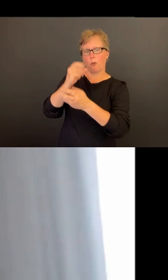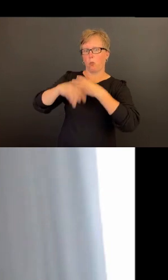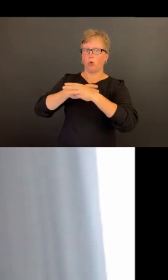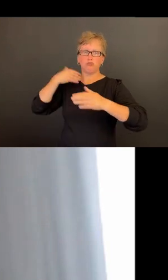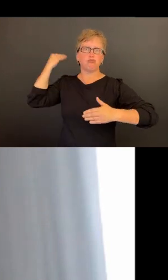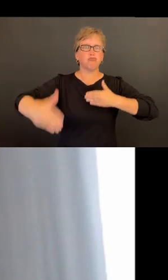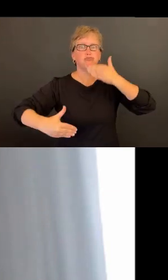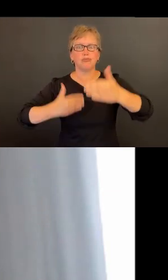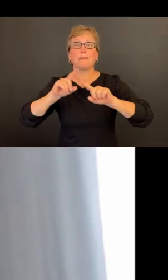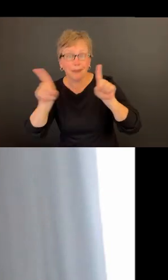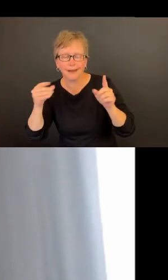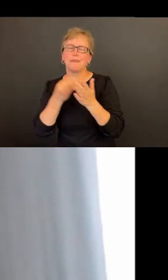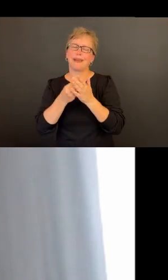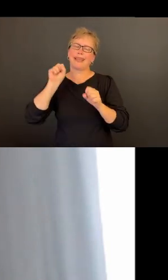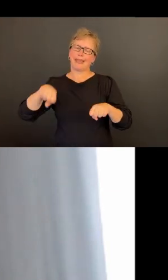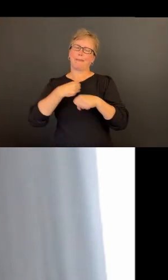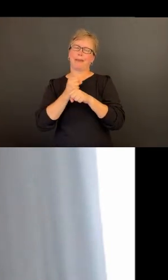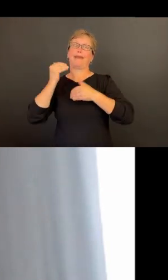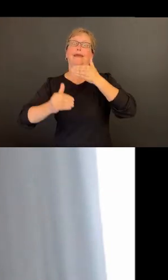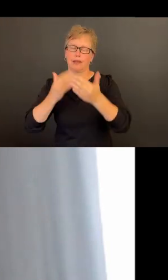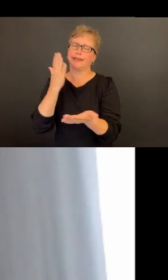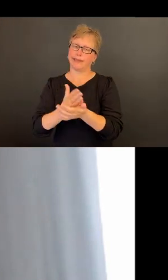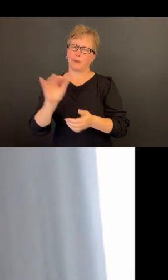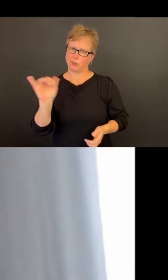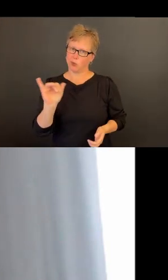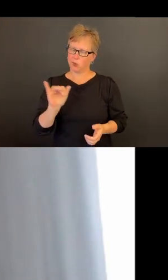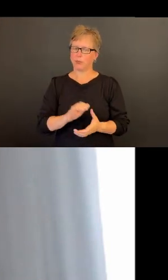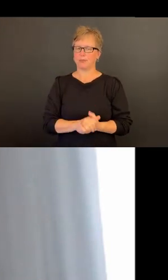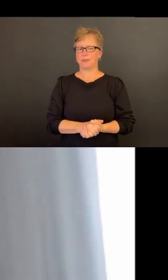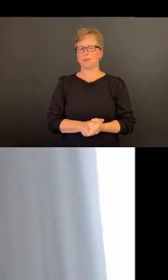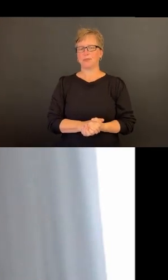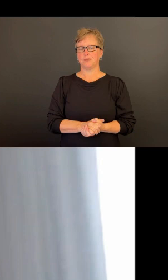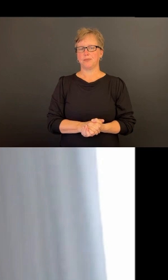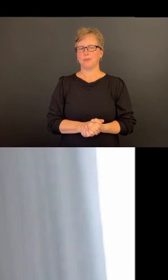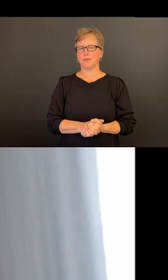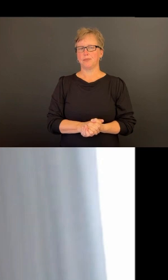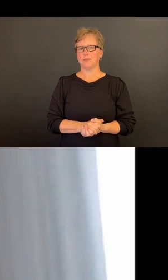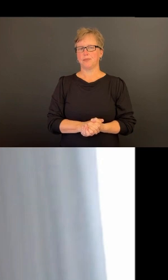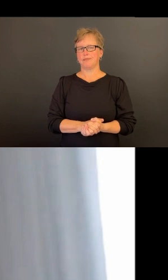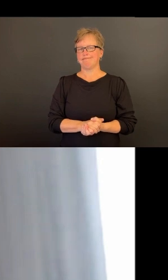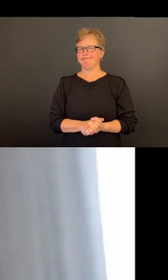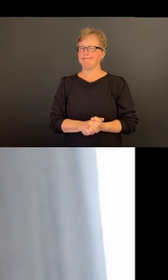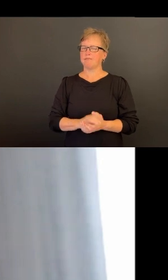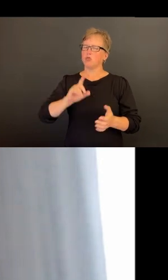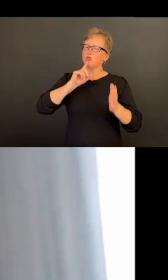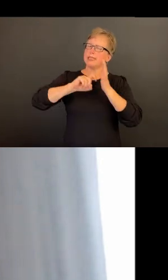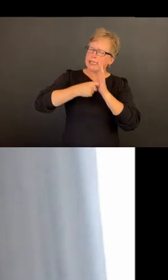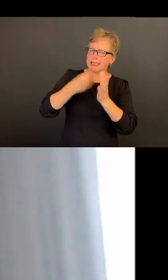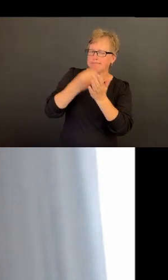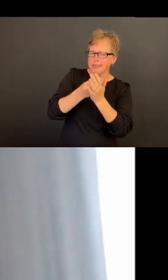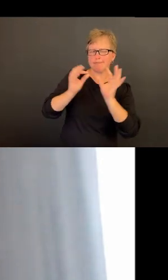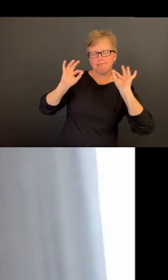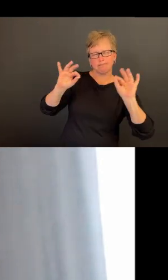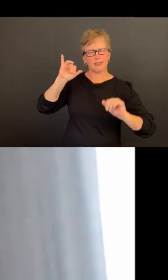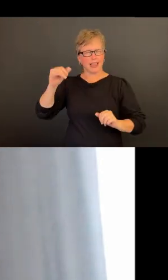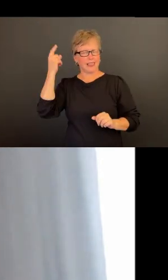on this call understand that money kind of makes the world go round, and it can make it stop as well. So that financial health piece is this line that